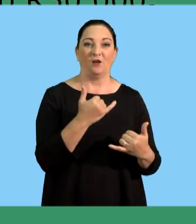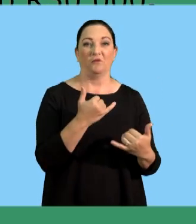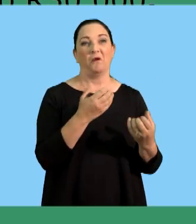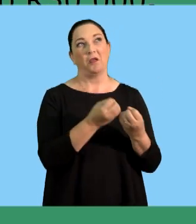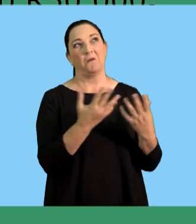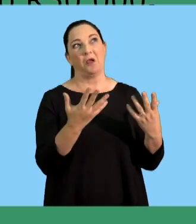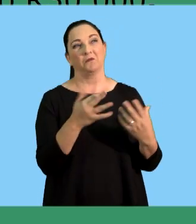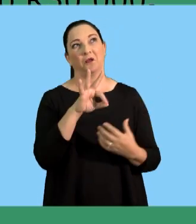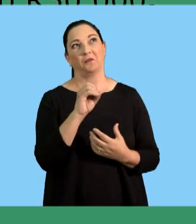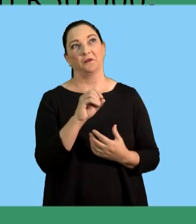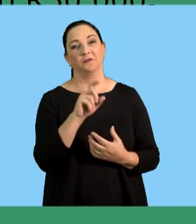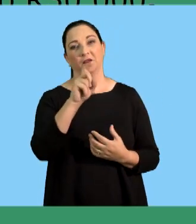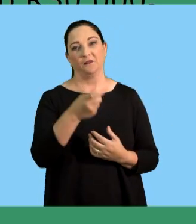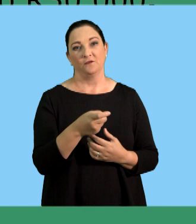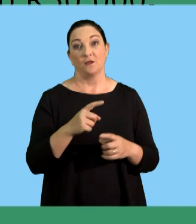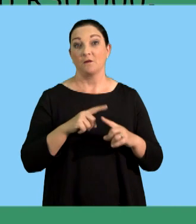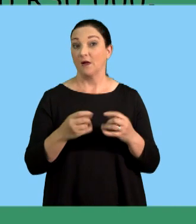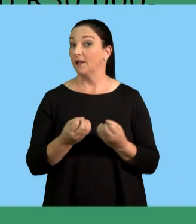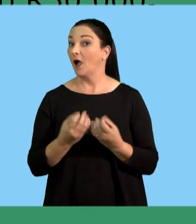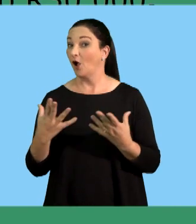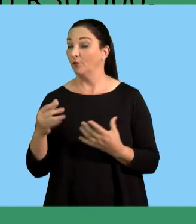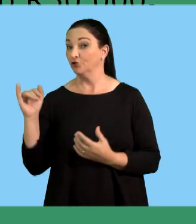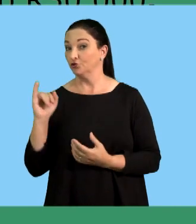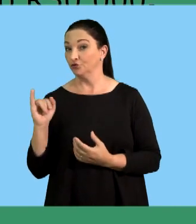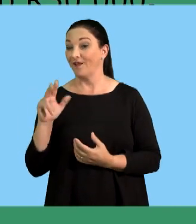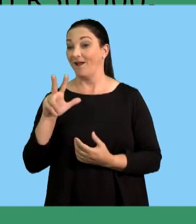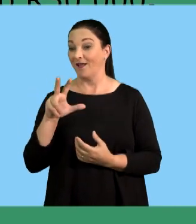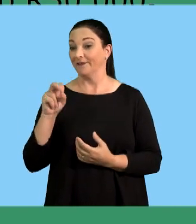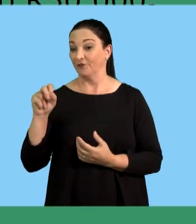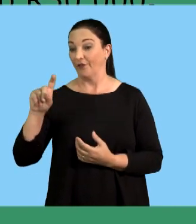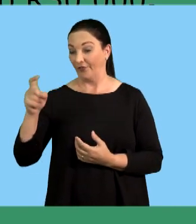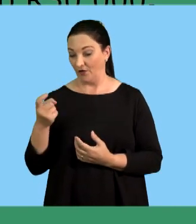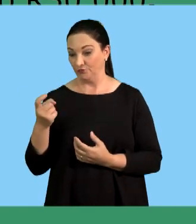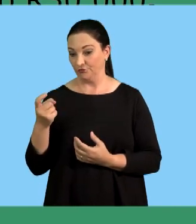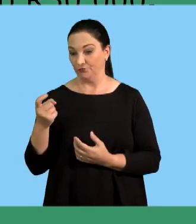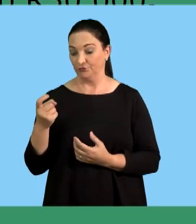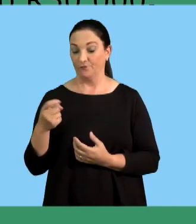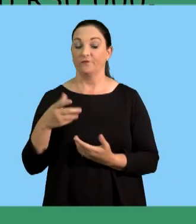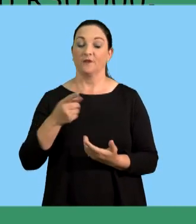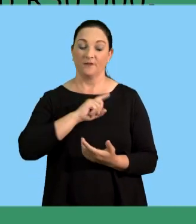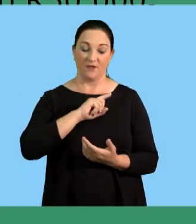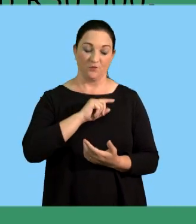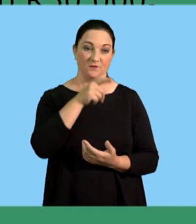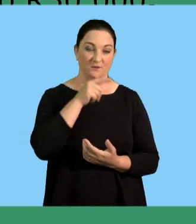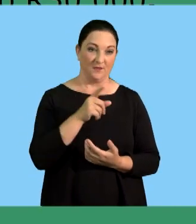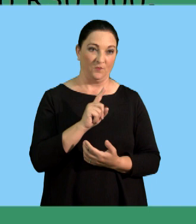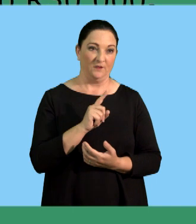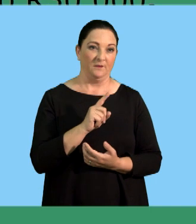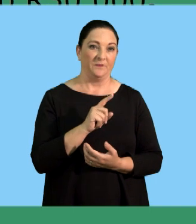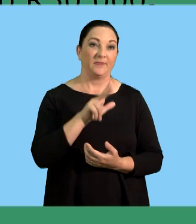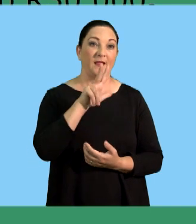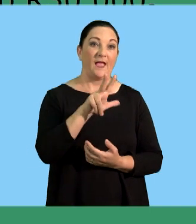do we substitute? We say, what is the amount insured? Amount insured there is 800,000. So we're going to say 800,000